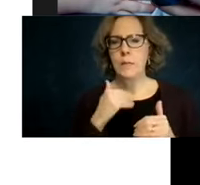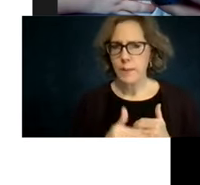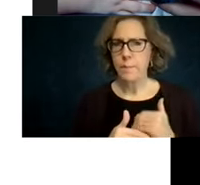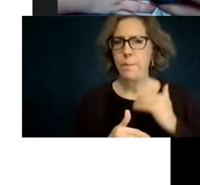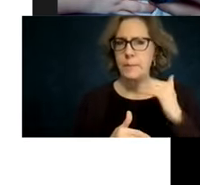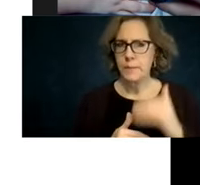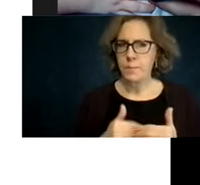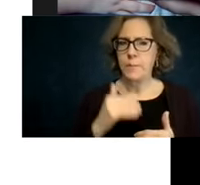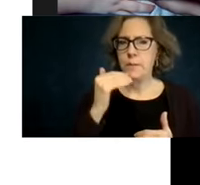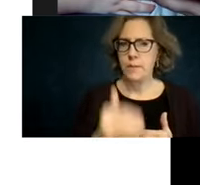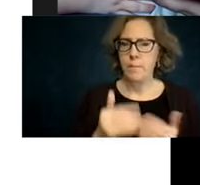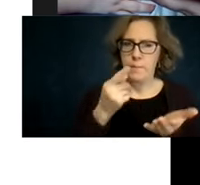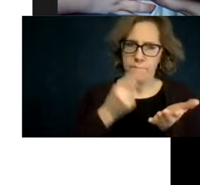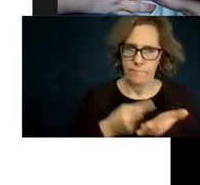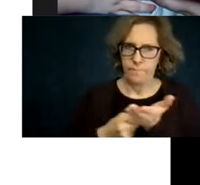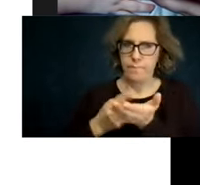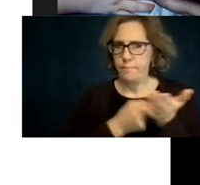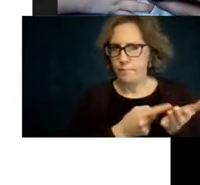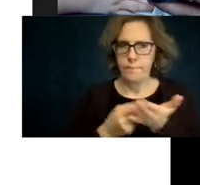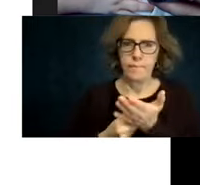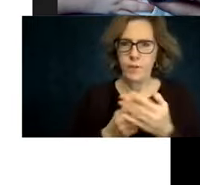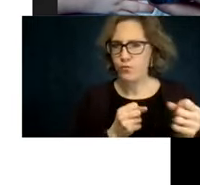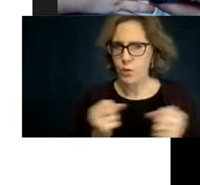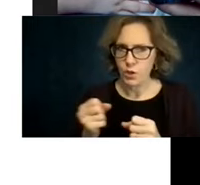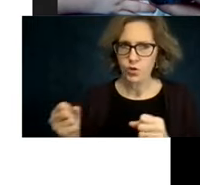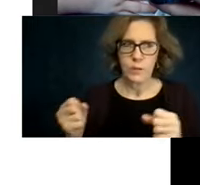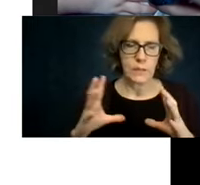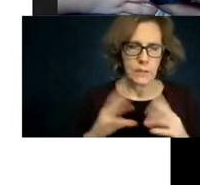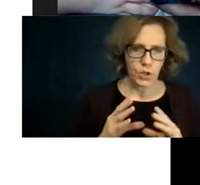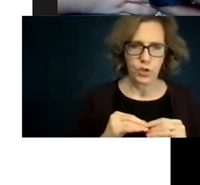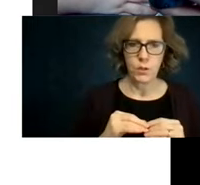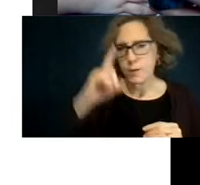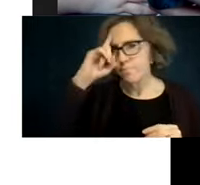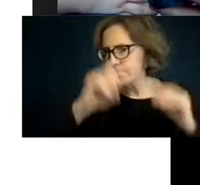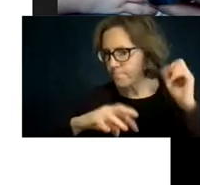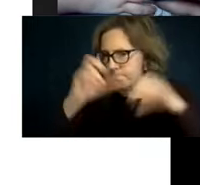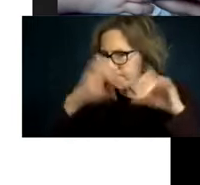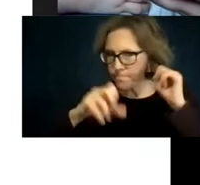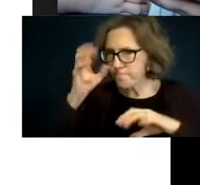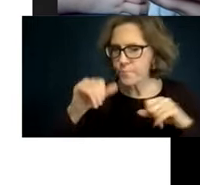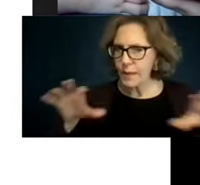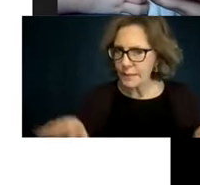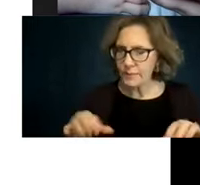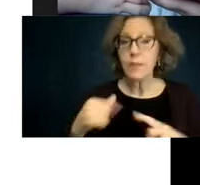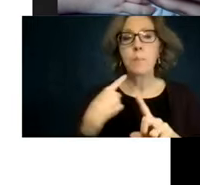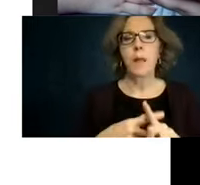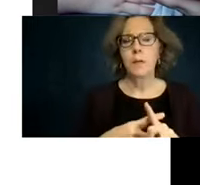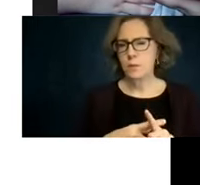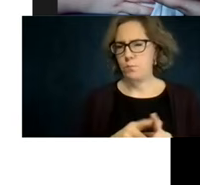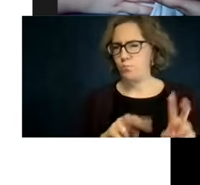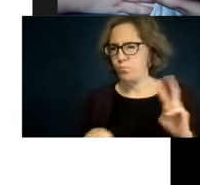strategies, sessions, brainstorming activities, and measurement tools to